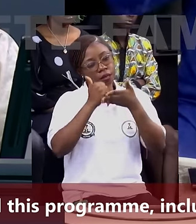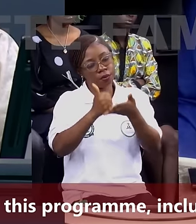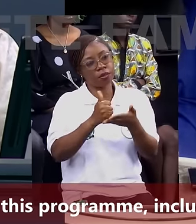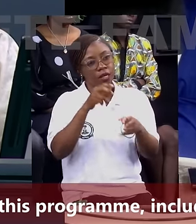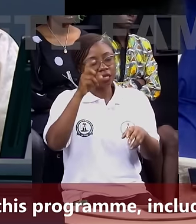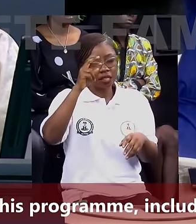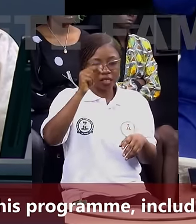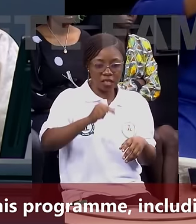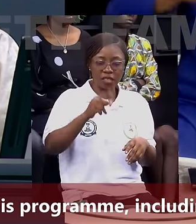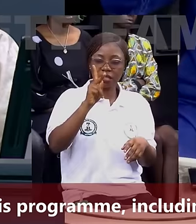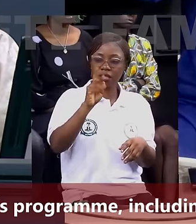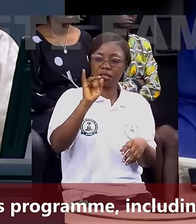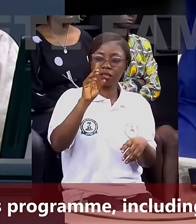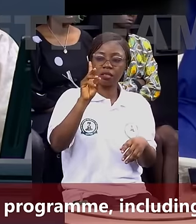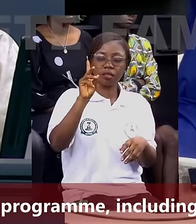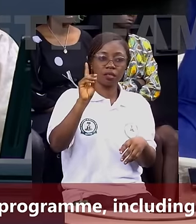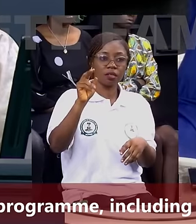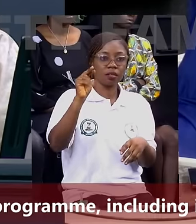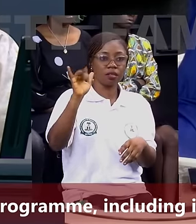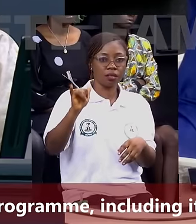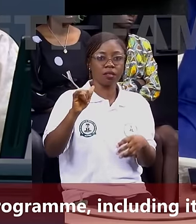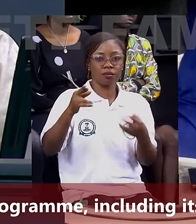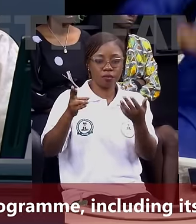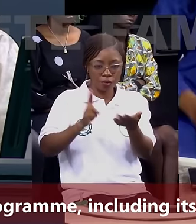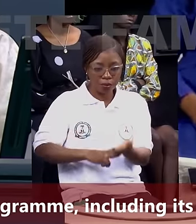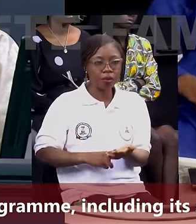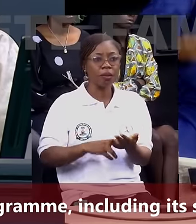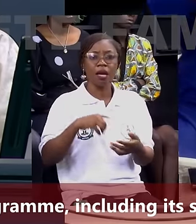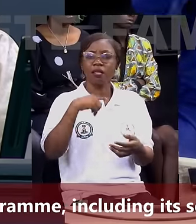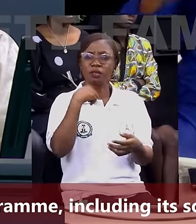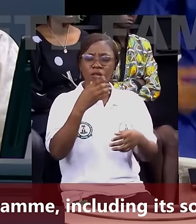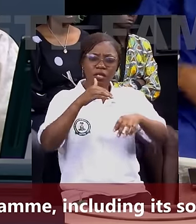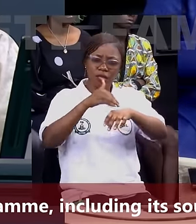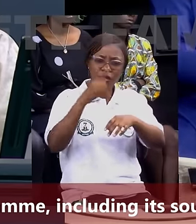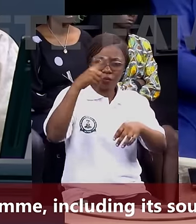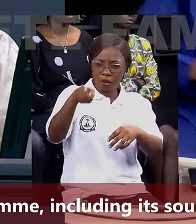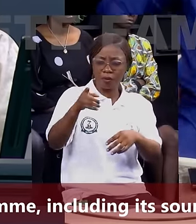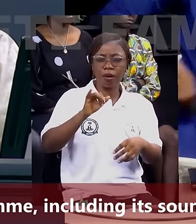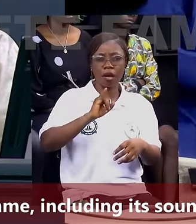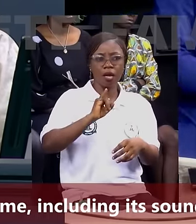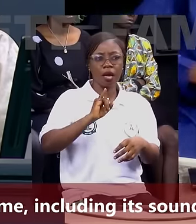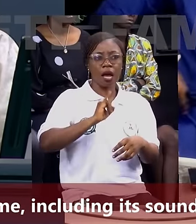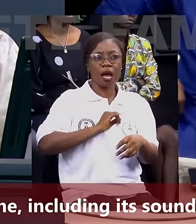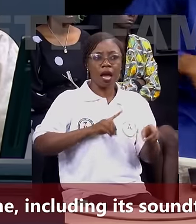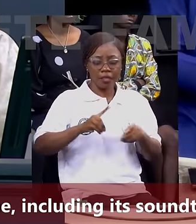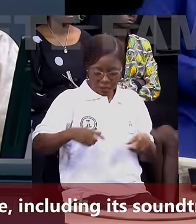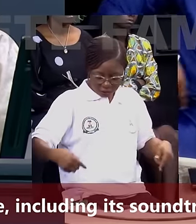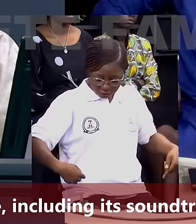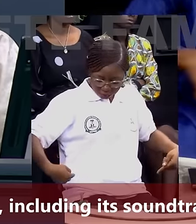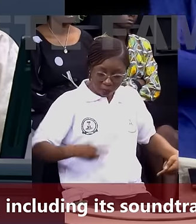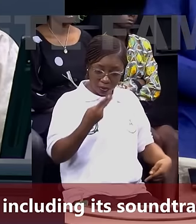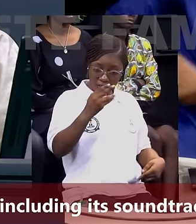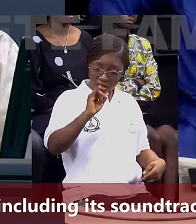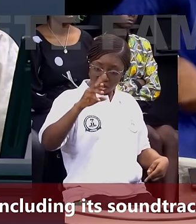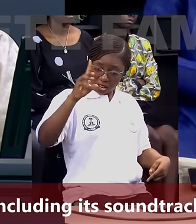replacement. He was in Abeokuta. I sent someone, I said, send for him, for me. They brought him. I did hip replacement surgery for him. The two